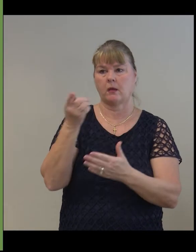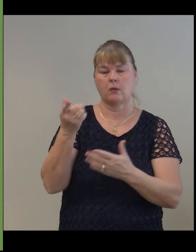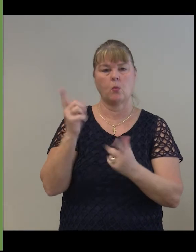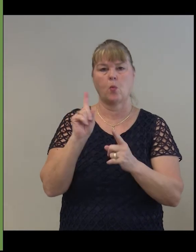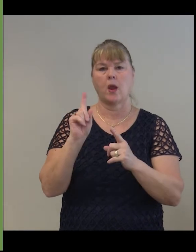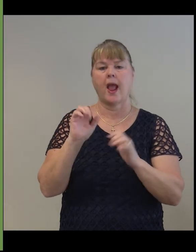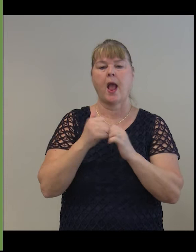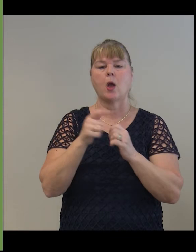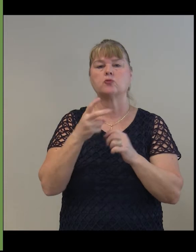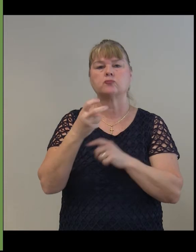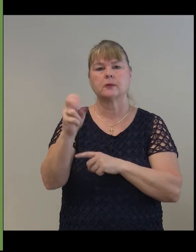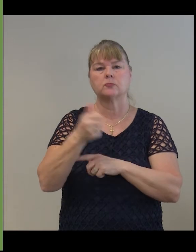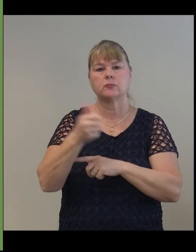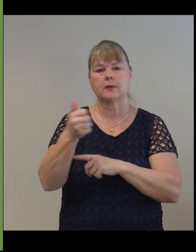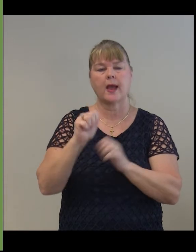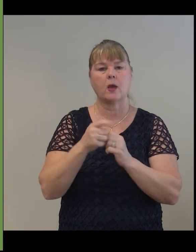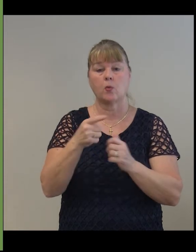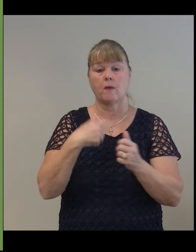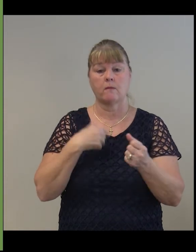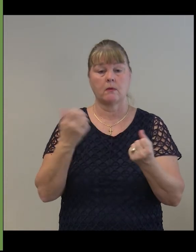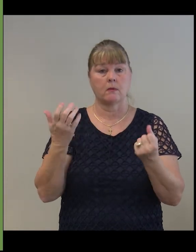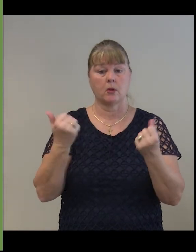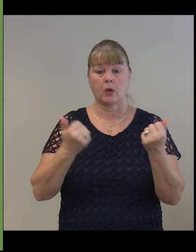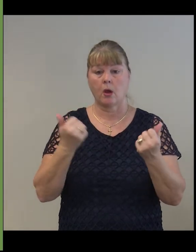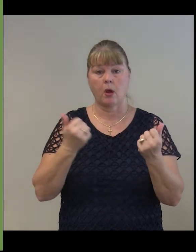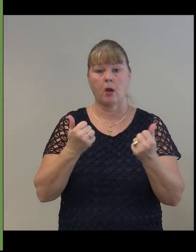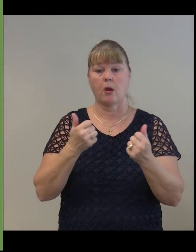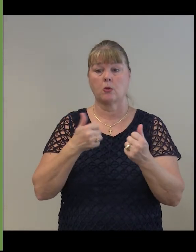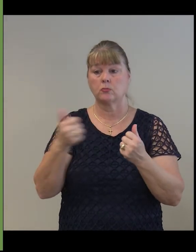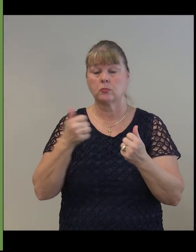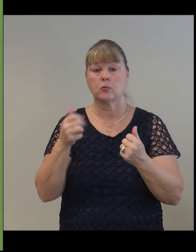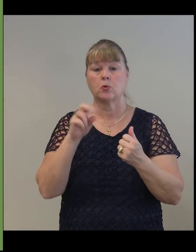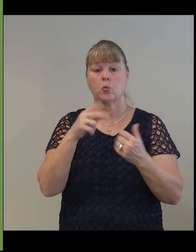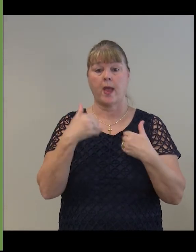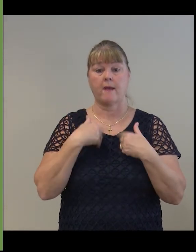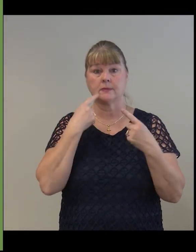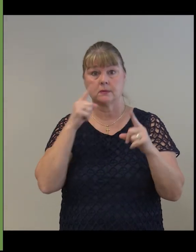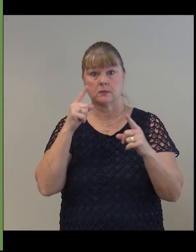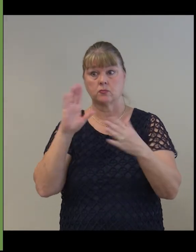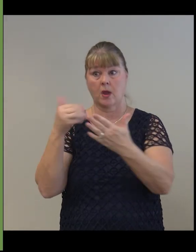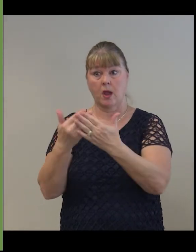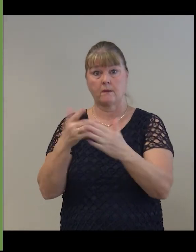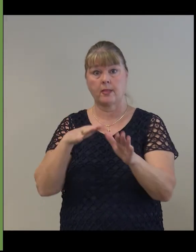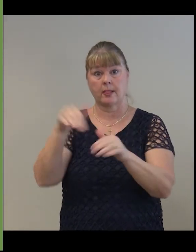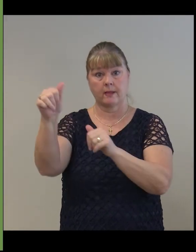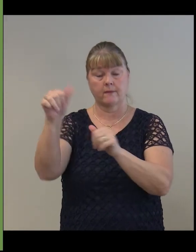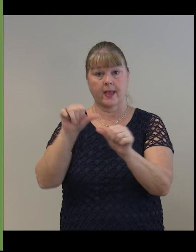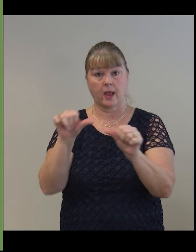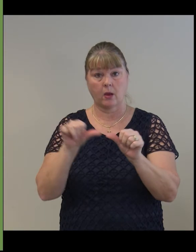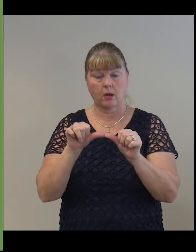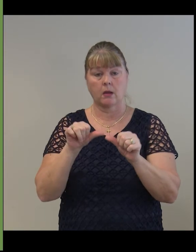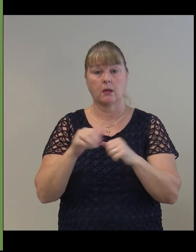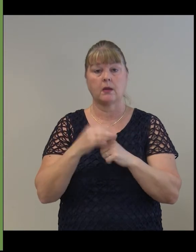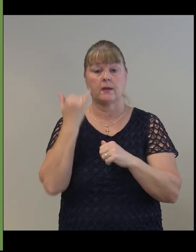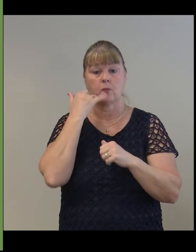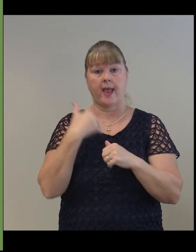there? What type of transportation do you have? Do you have transportation that will successfully get you out of Chatham County if we have